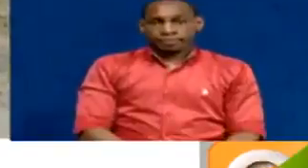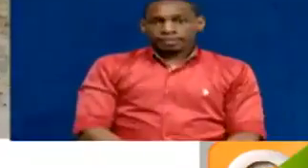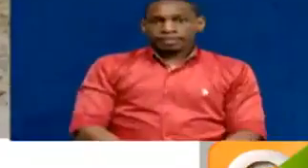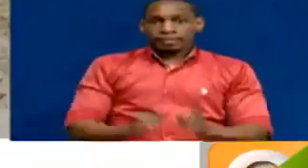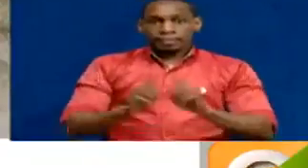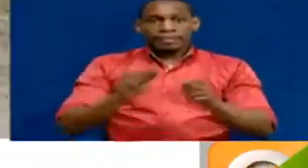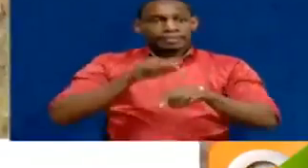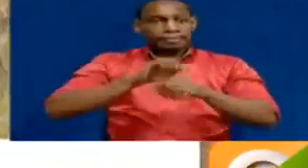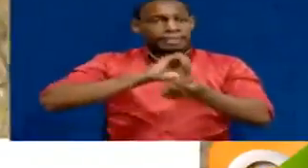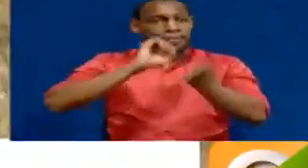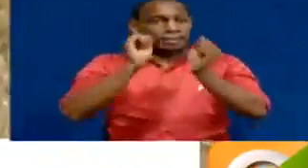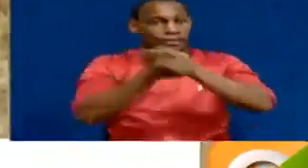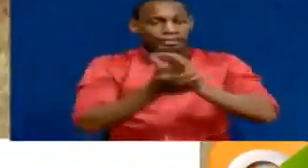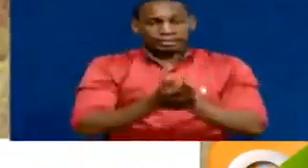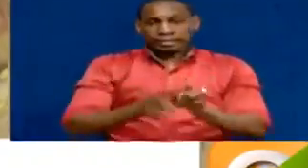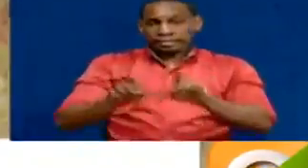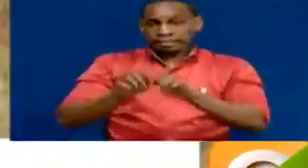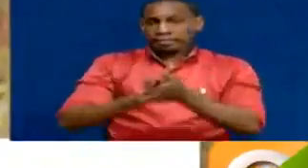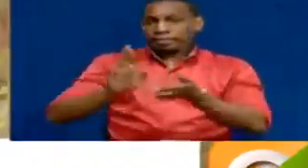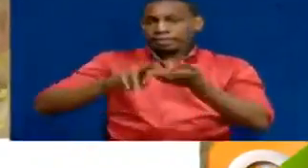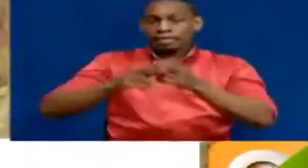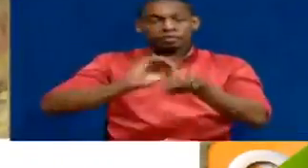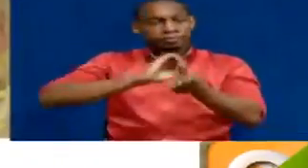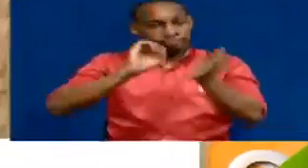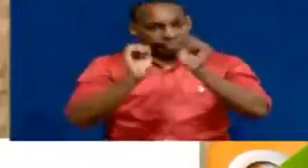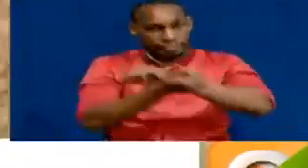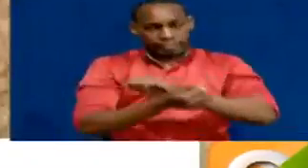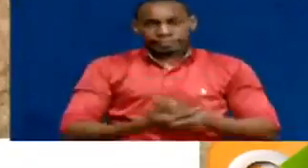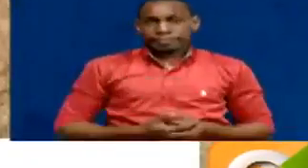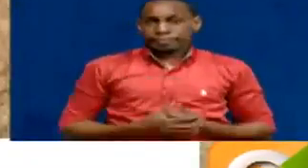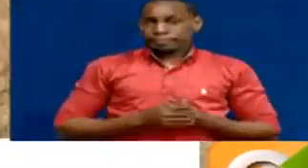But as times have changed, so too have the relations here.